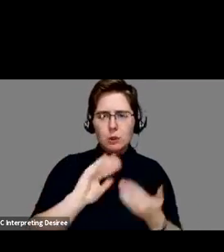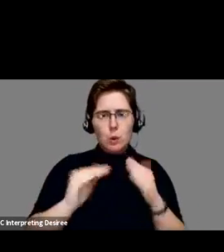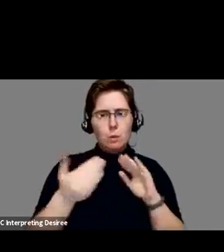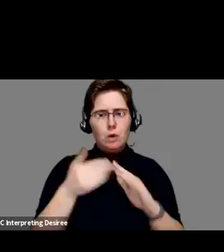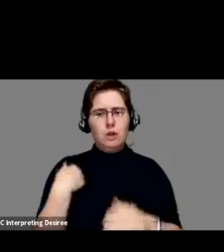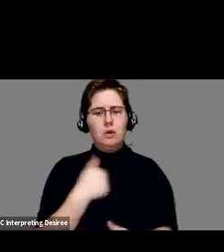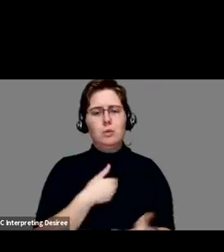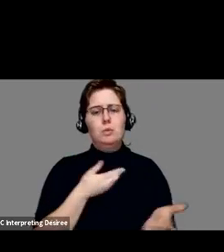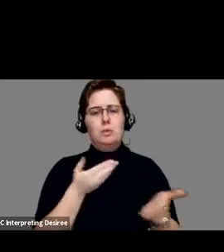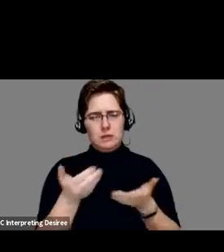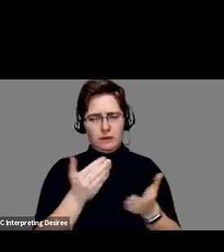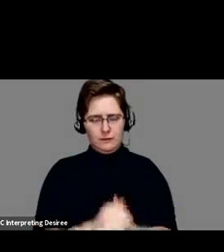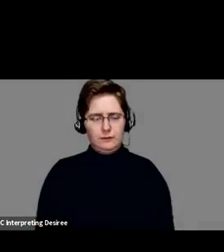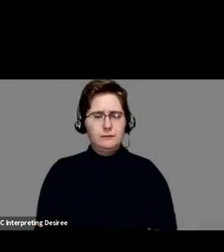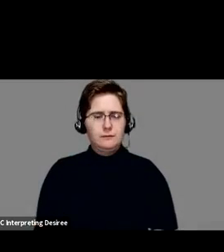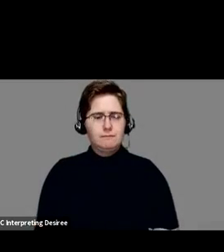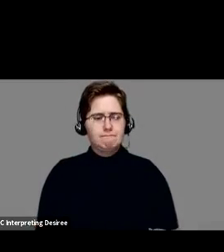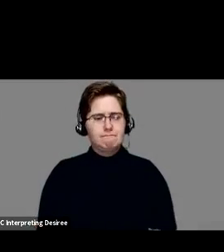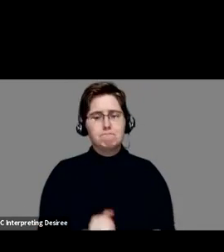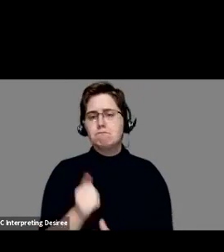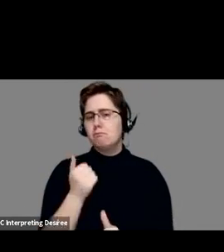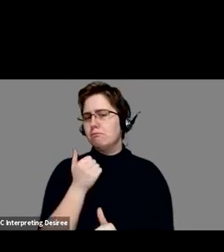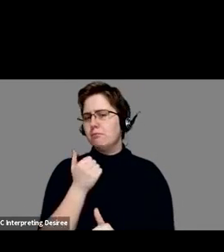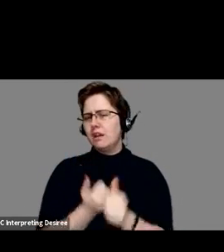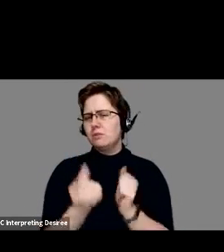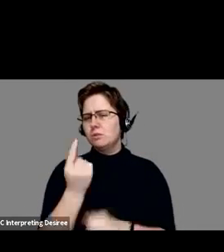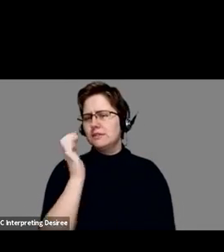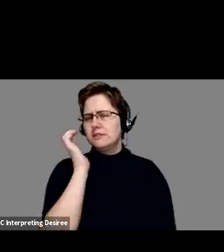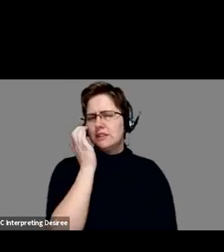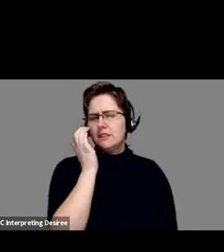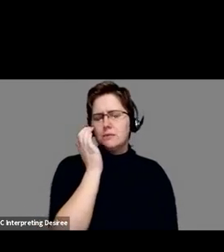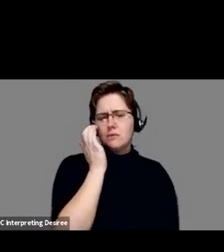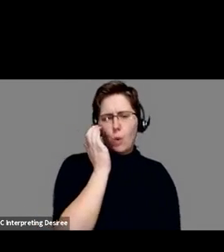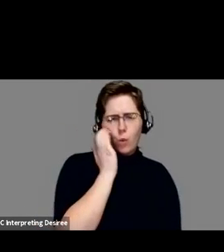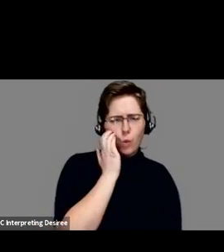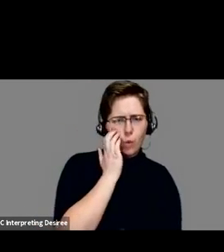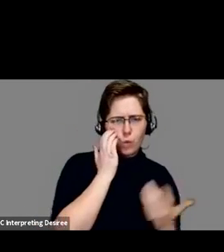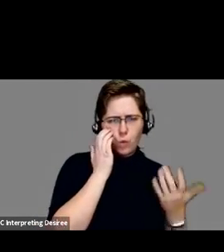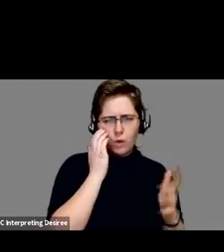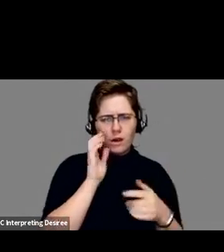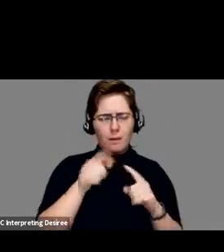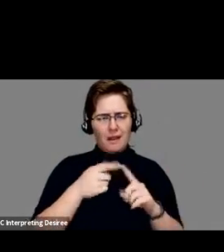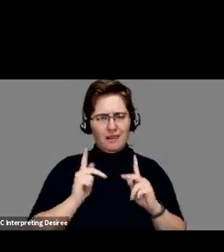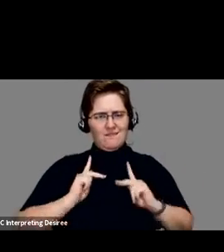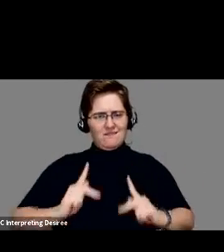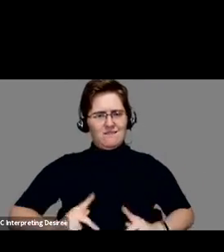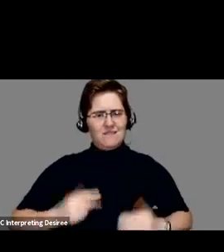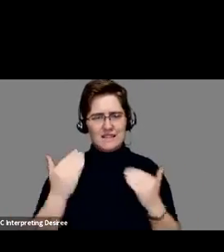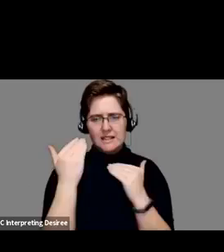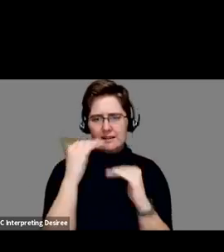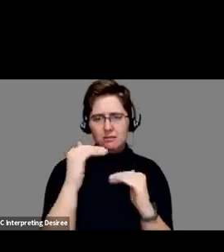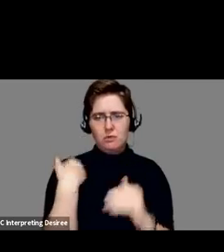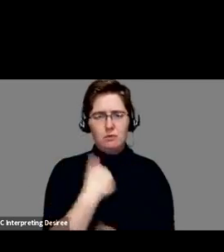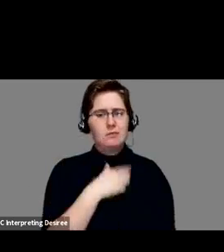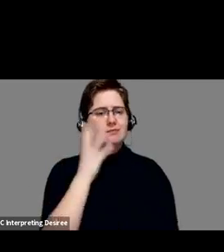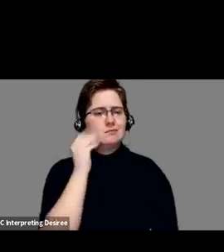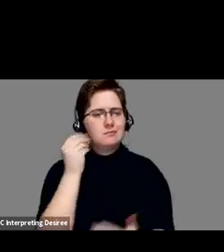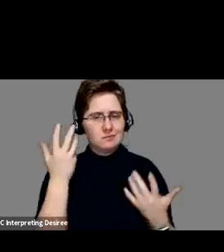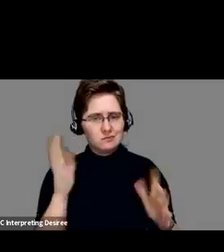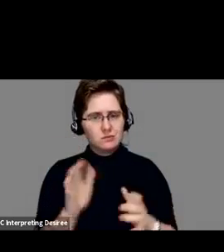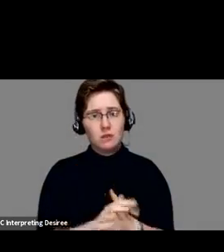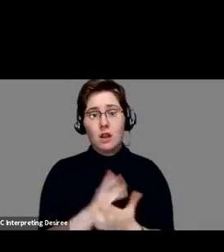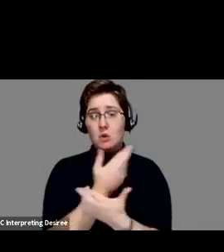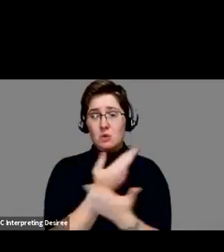serve. Everybody seems to know about the physical limitations that we've had, the